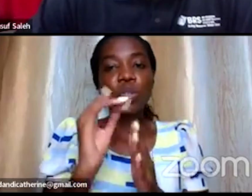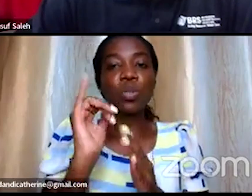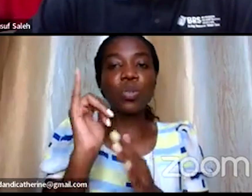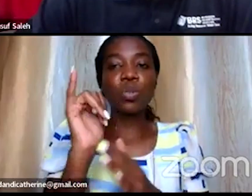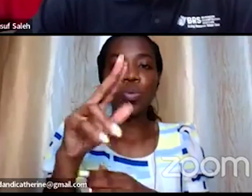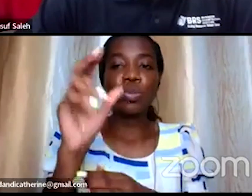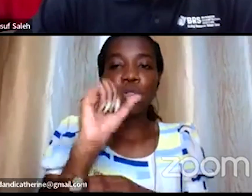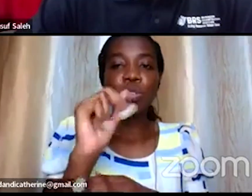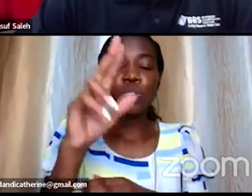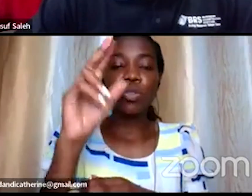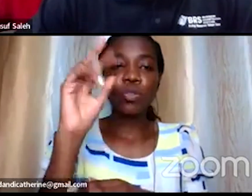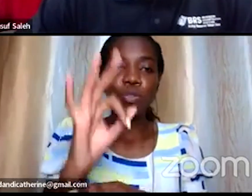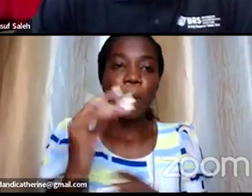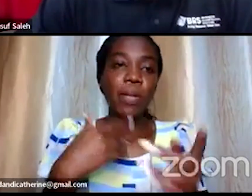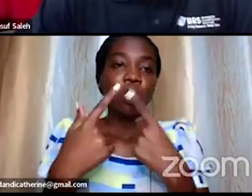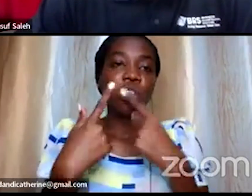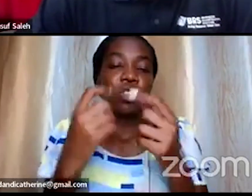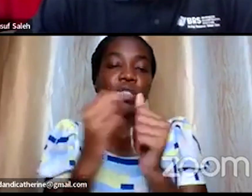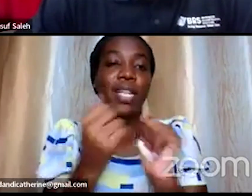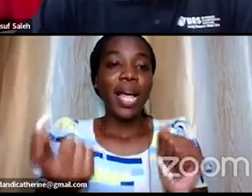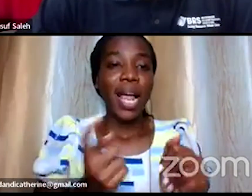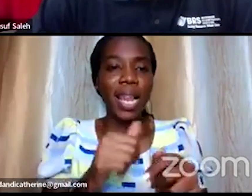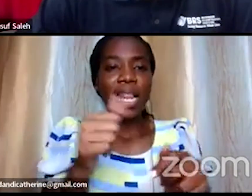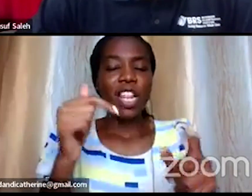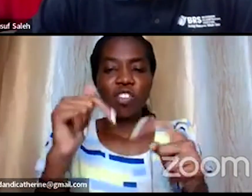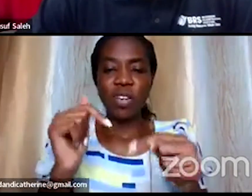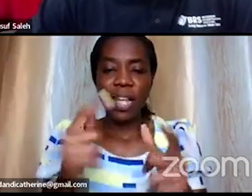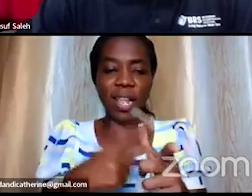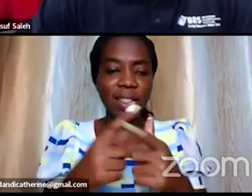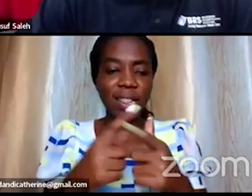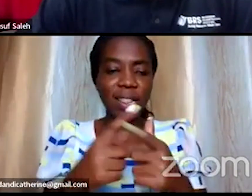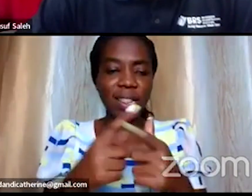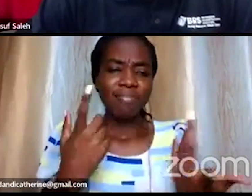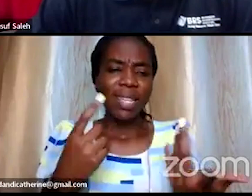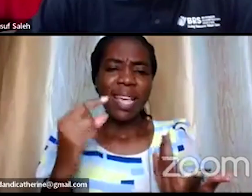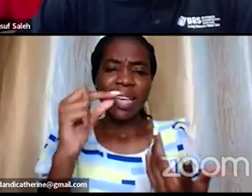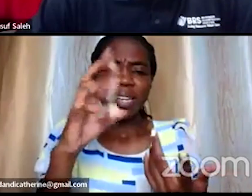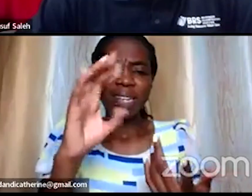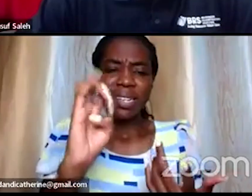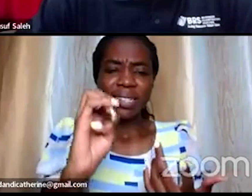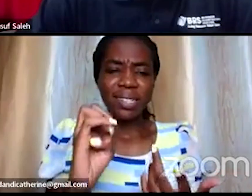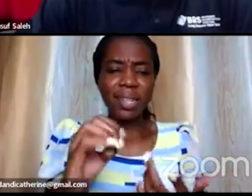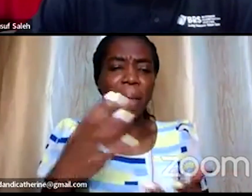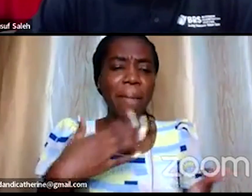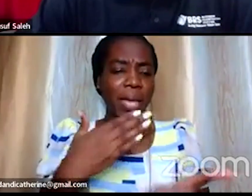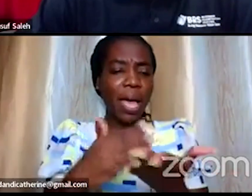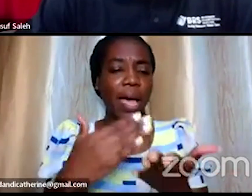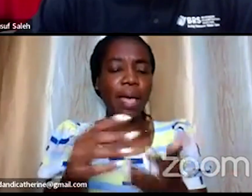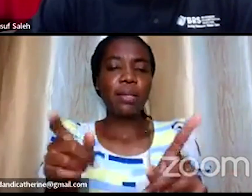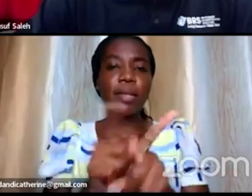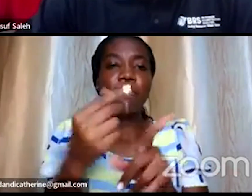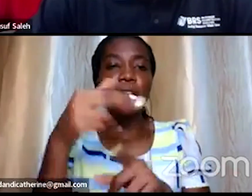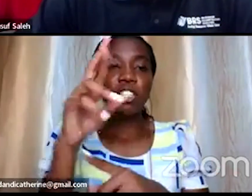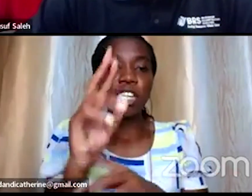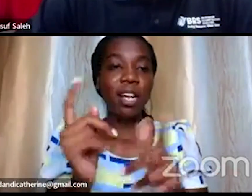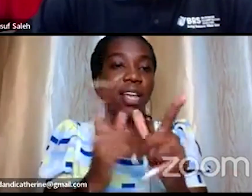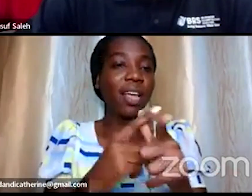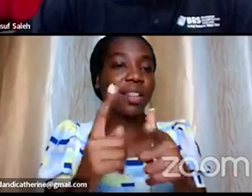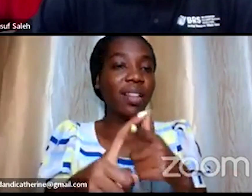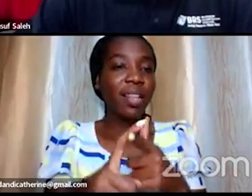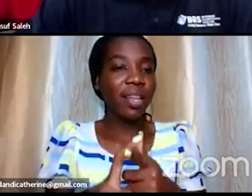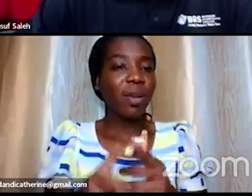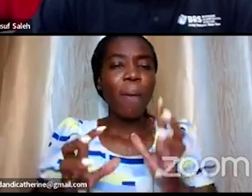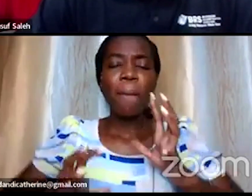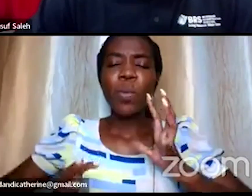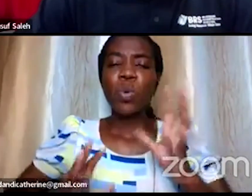lady today, and she was saying that, Grace, I was hired as an HR, but I am being pushed to do